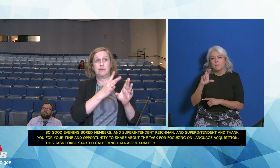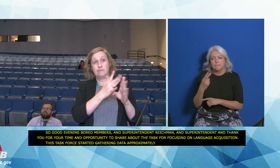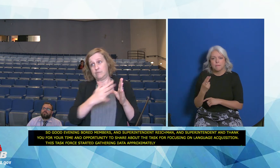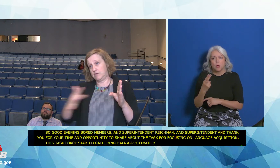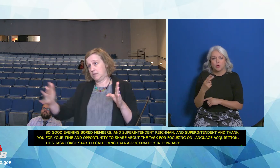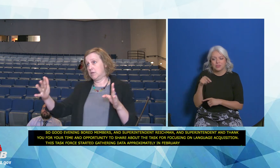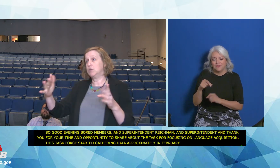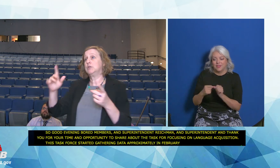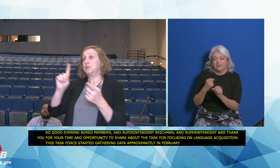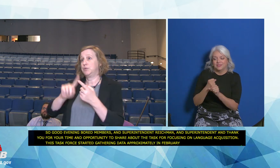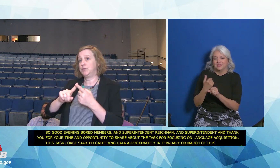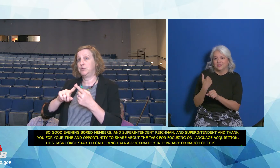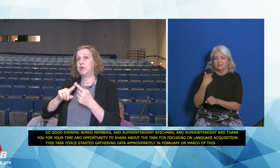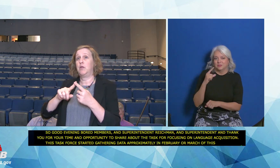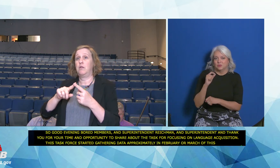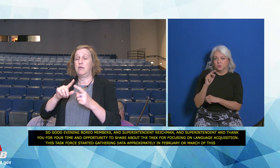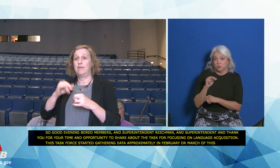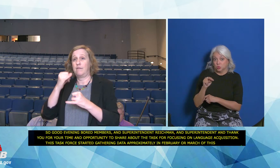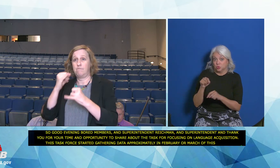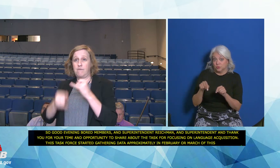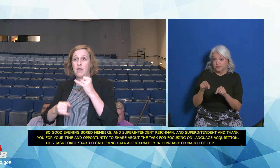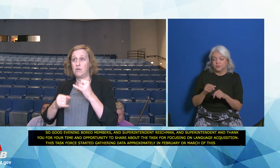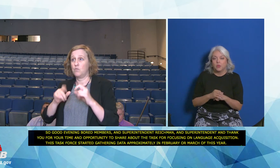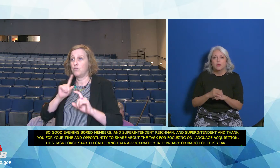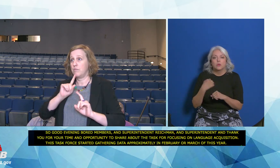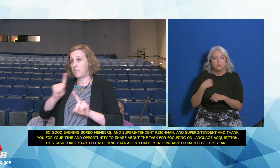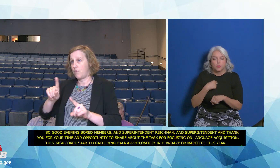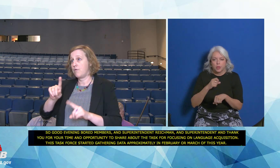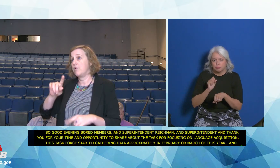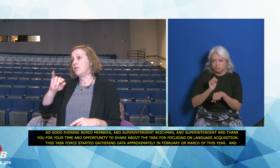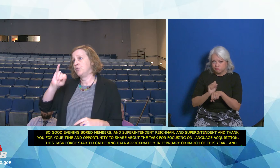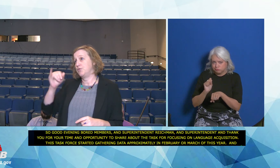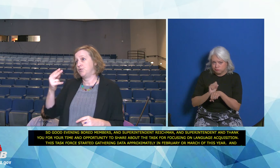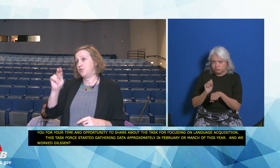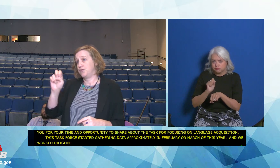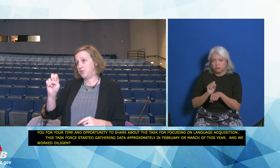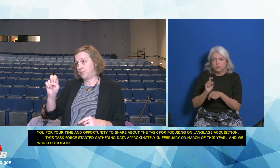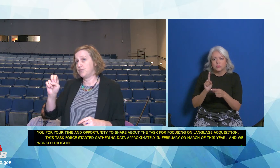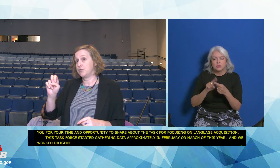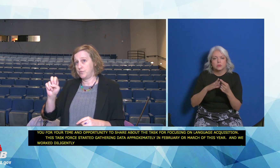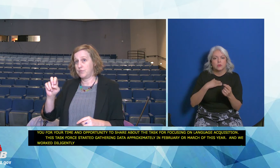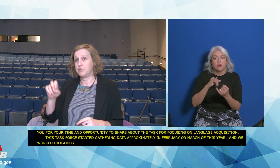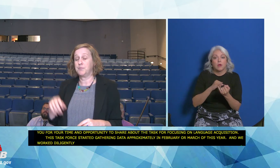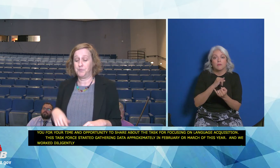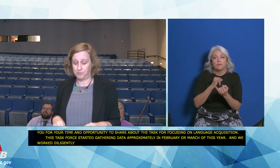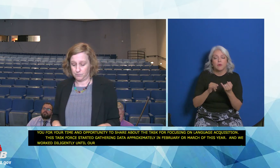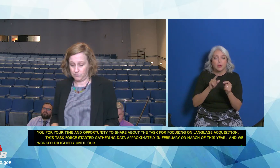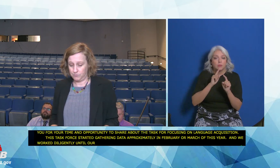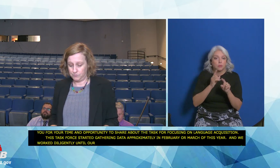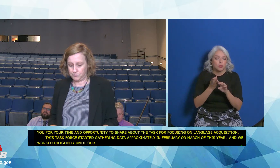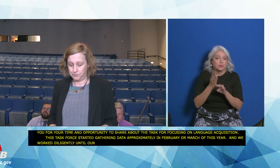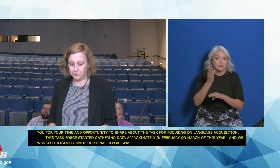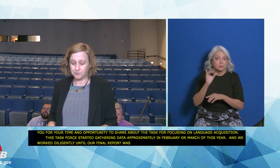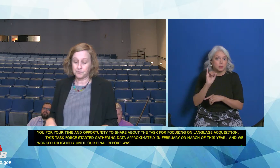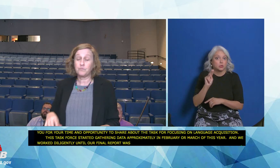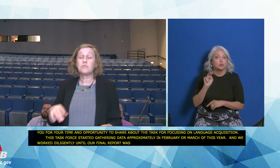of this year, and we worked diligently until our final report was submitted in June.